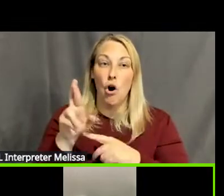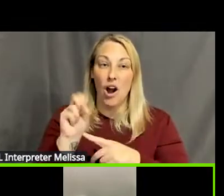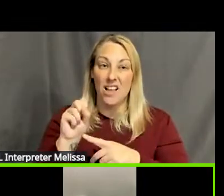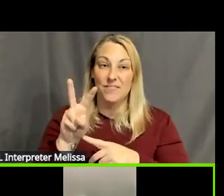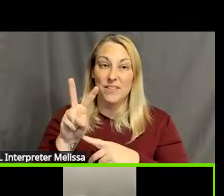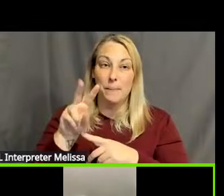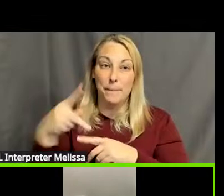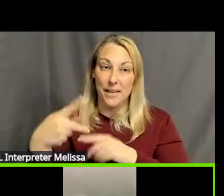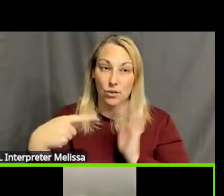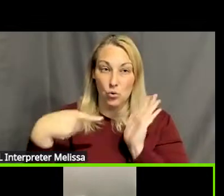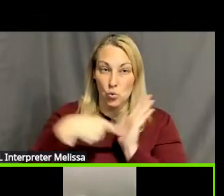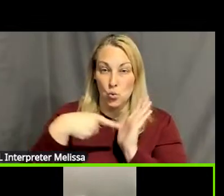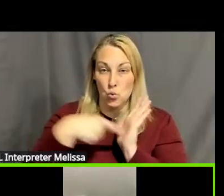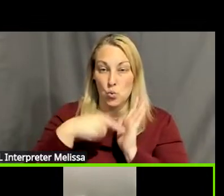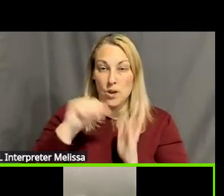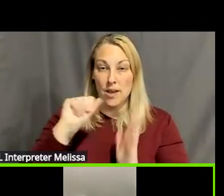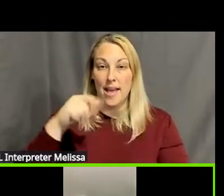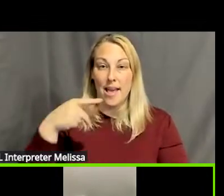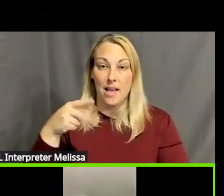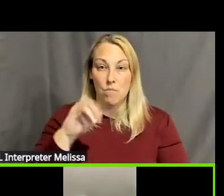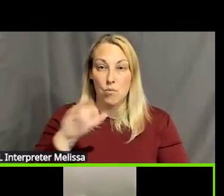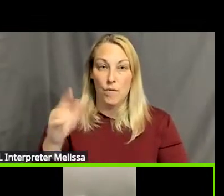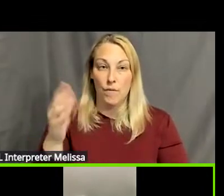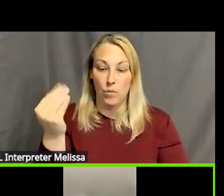April 14th to confirm your attendance.